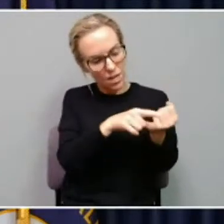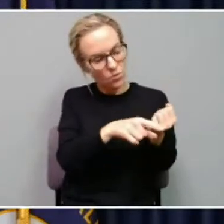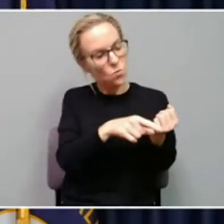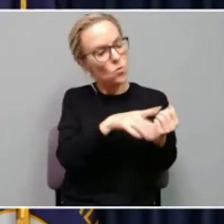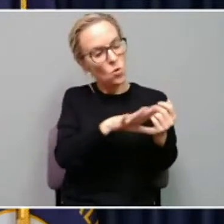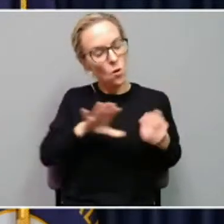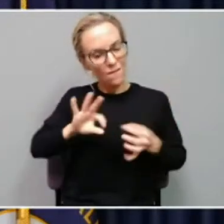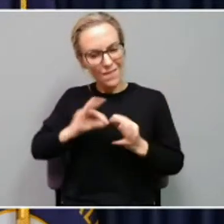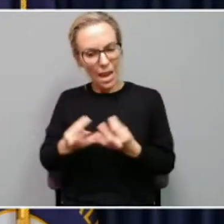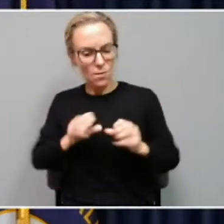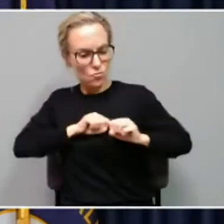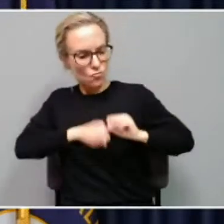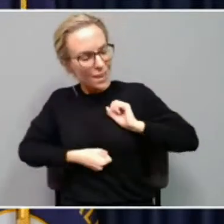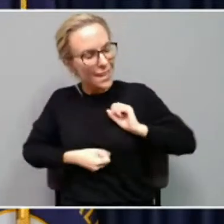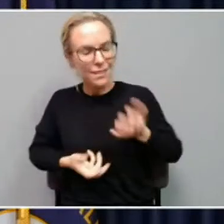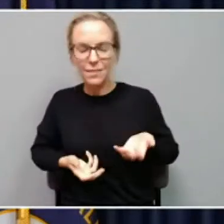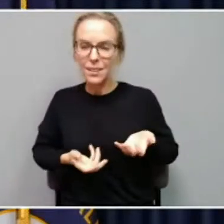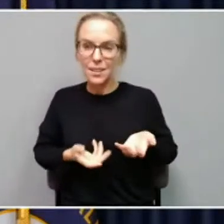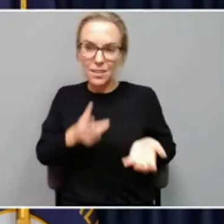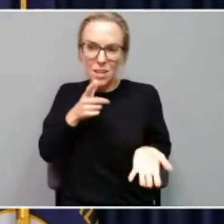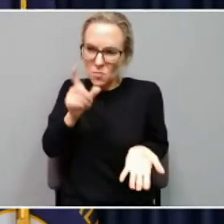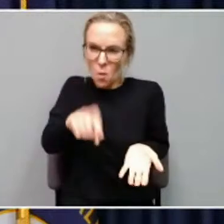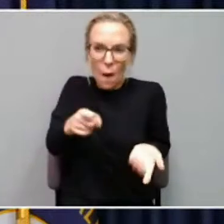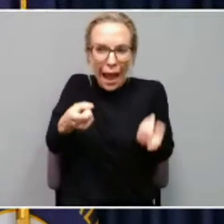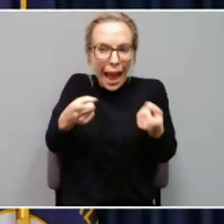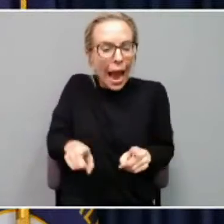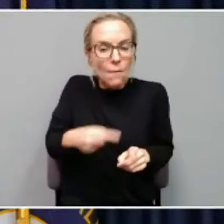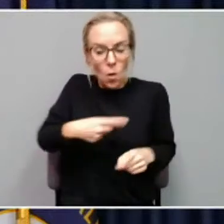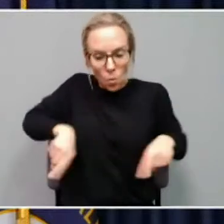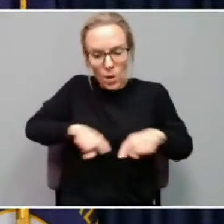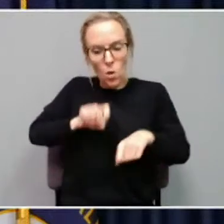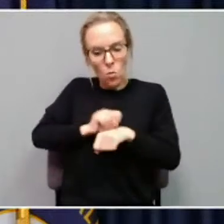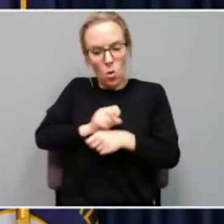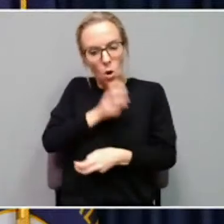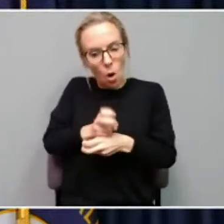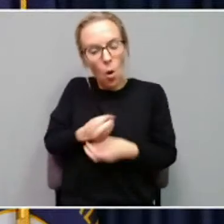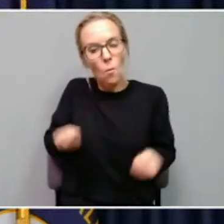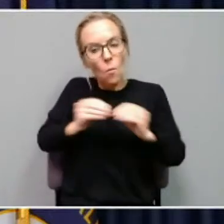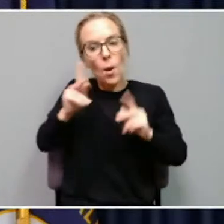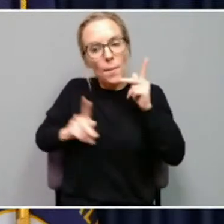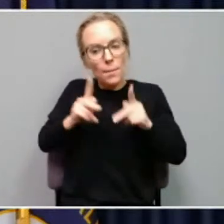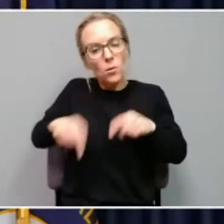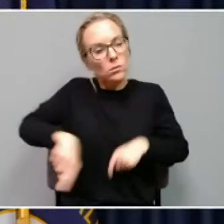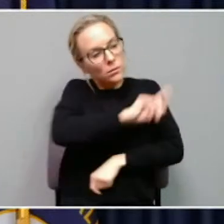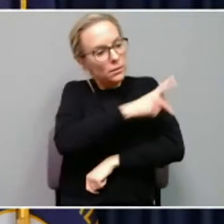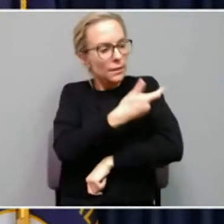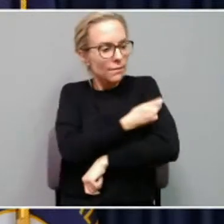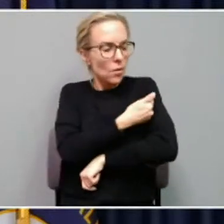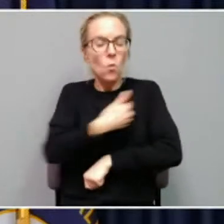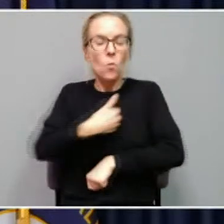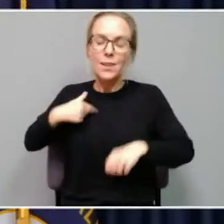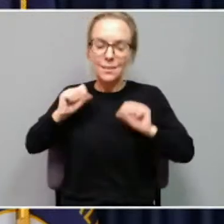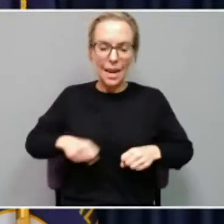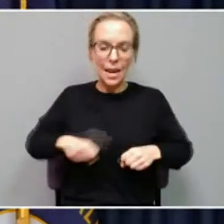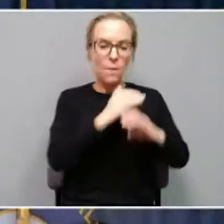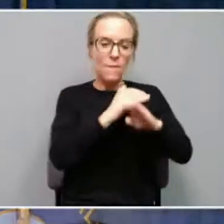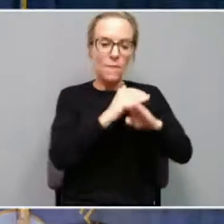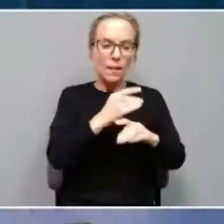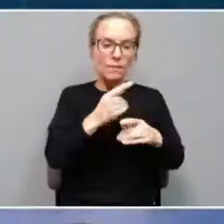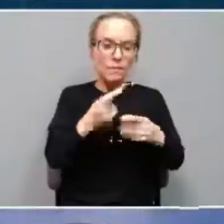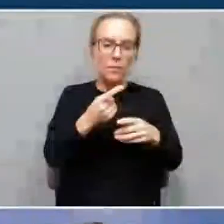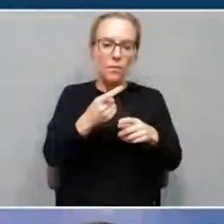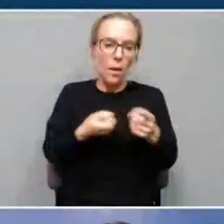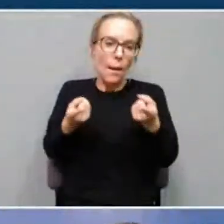not supposed to happen. And if we work hard and more people get vaccinated, we can prevent this from happening. And